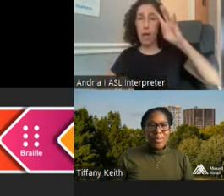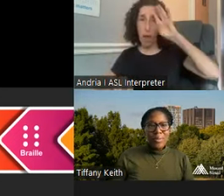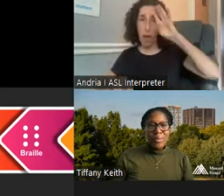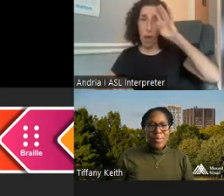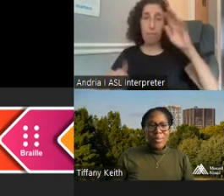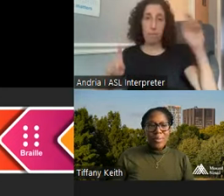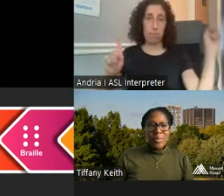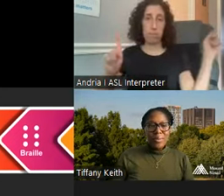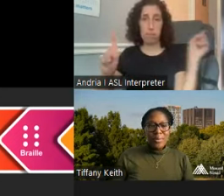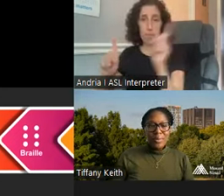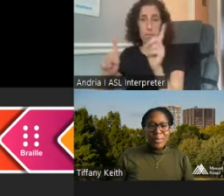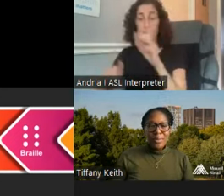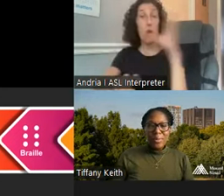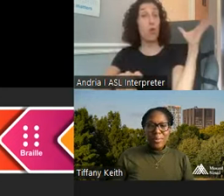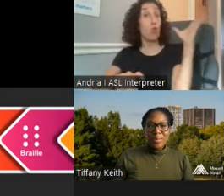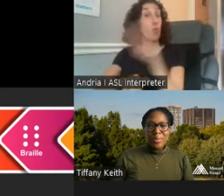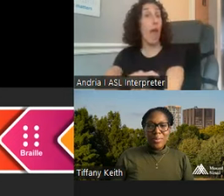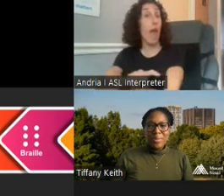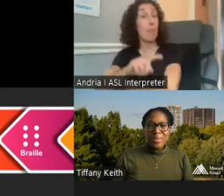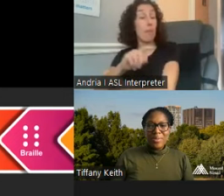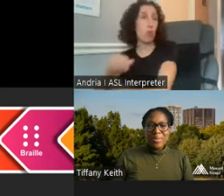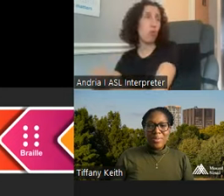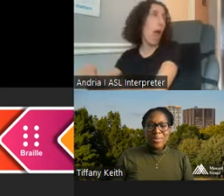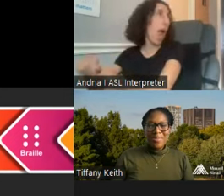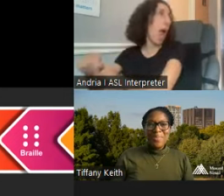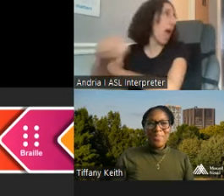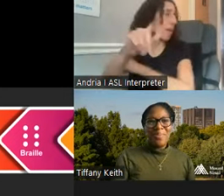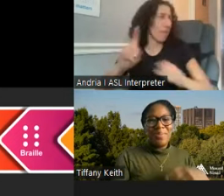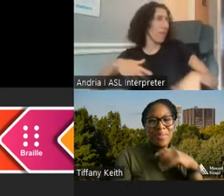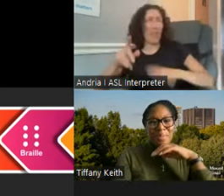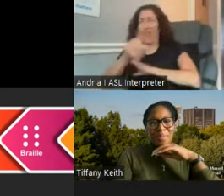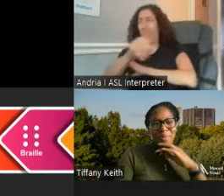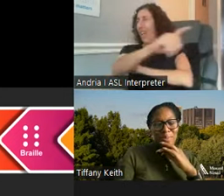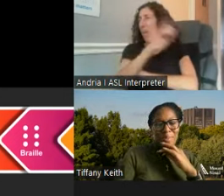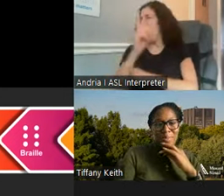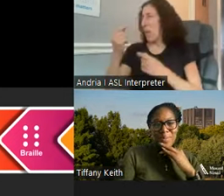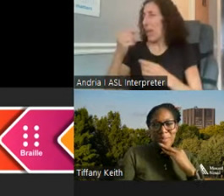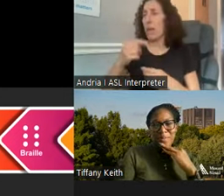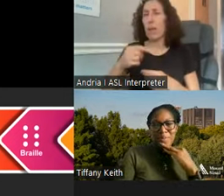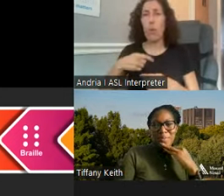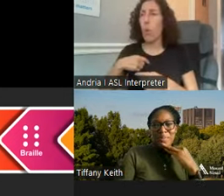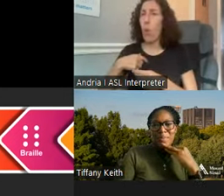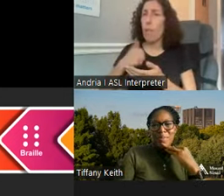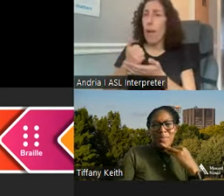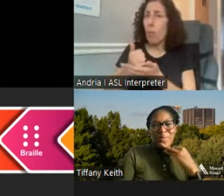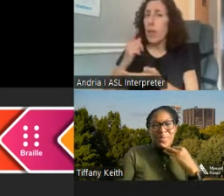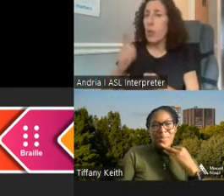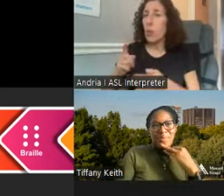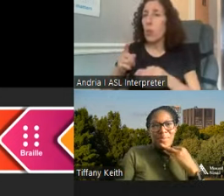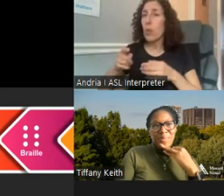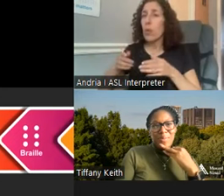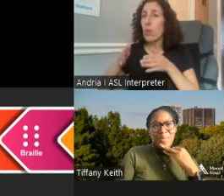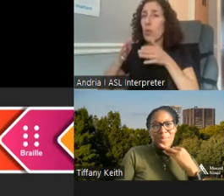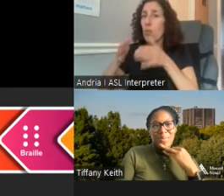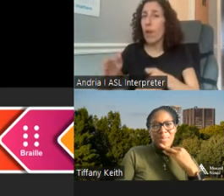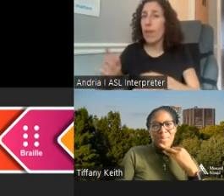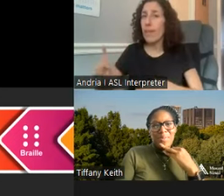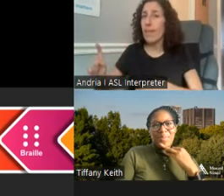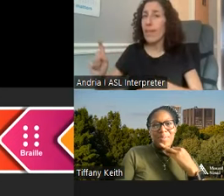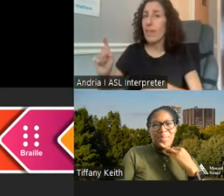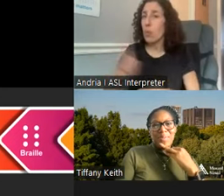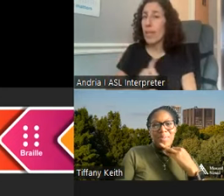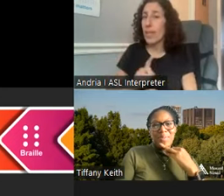street. And he's like, "Wait, whoa, what are you doing?" He's like, "I'm helping you across the street. That's why you're standing there, right?" No, I was waiting for a